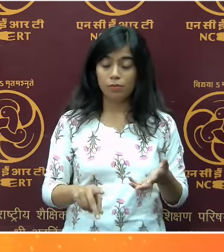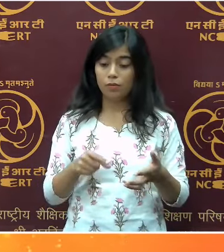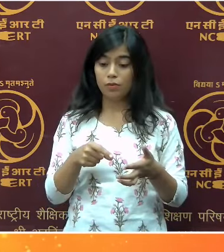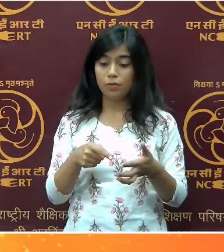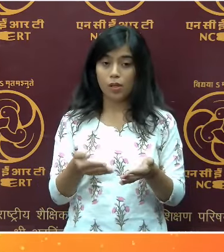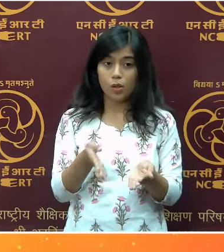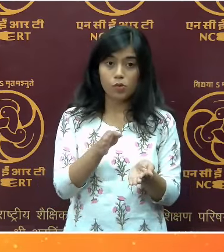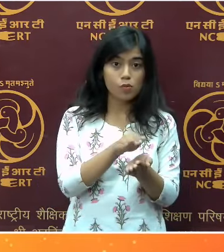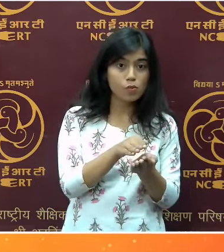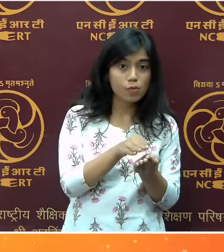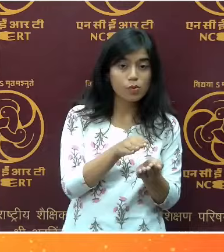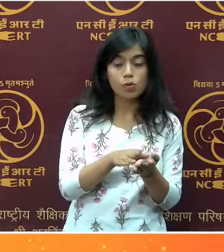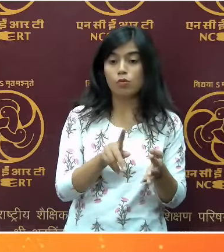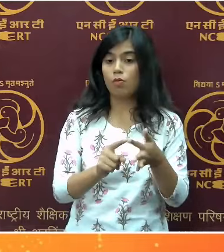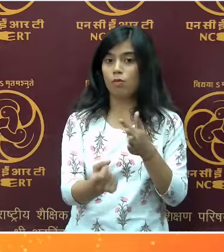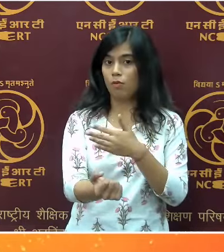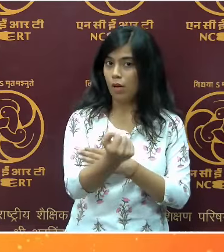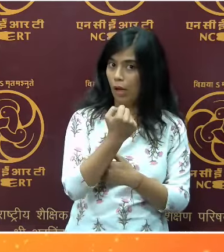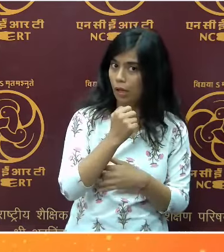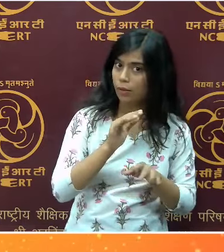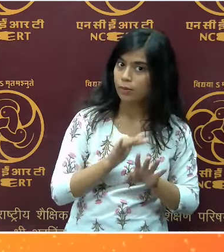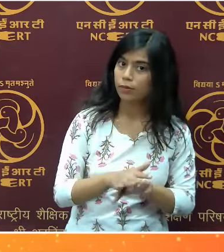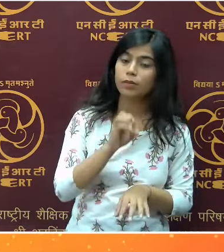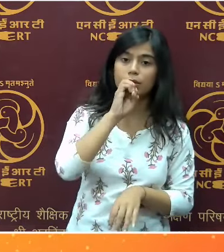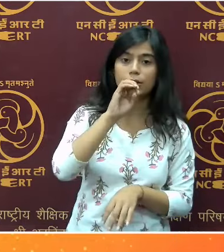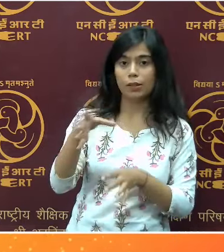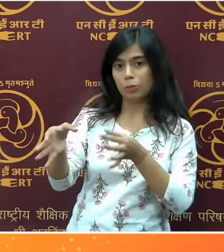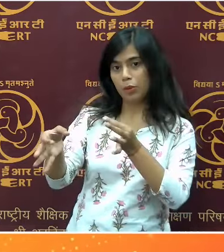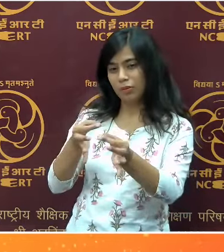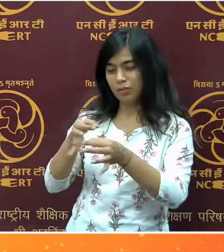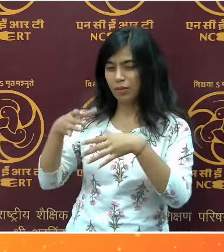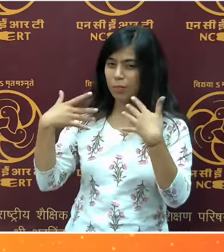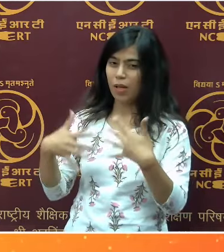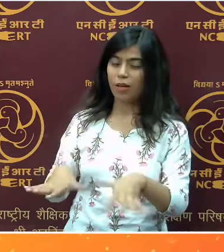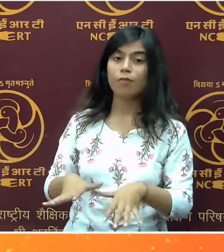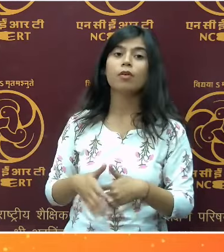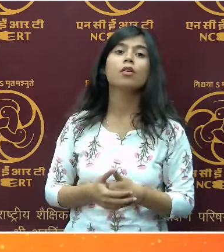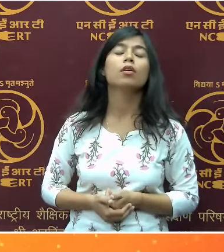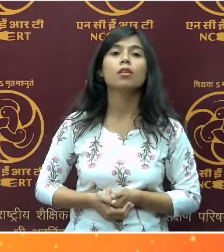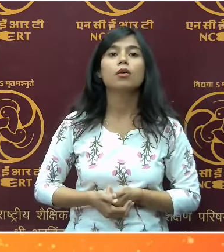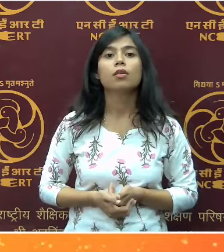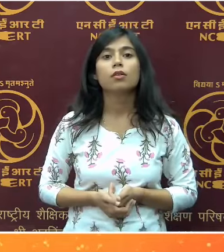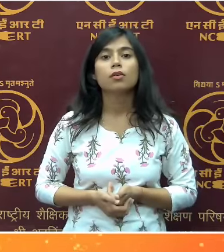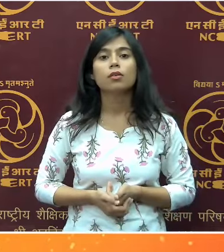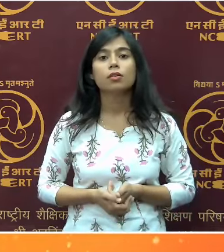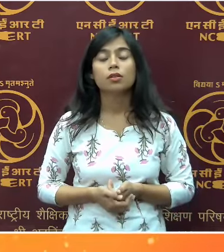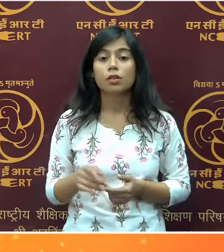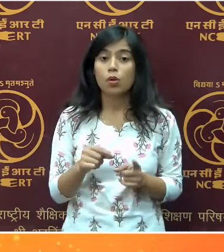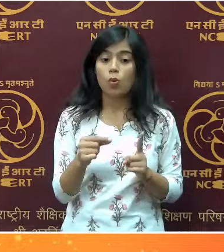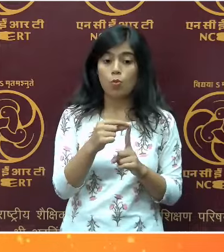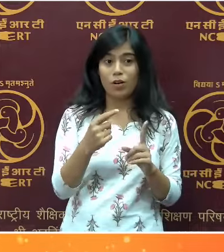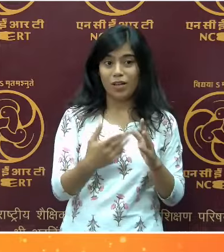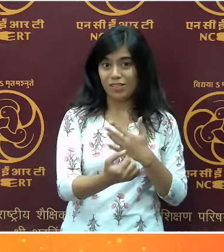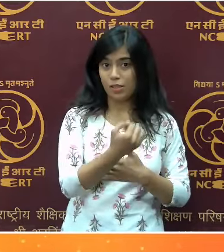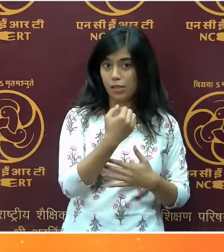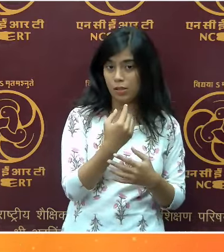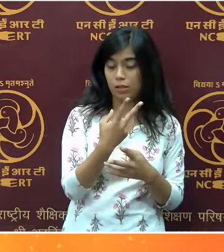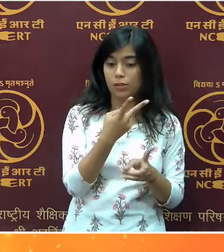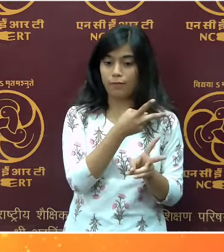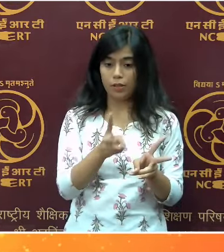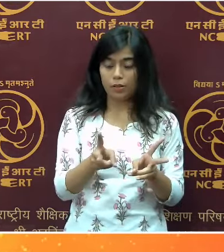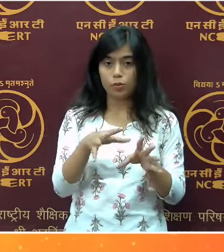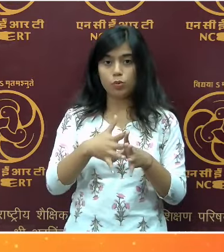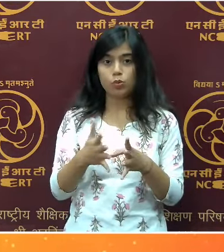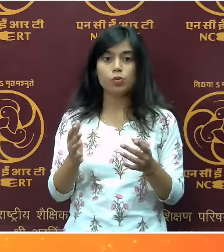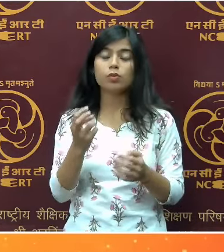stored as an energy that I already explained. Therefore, the potential energy is potential difference into charge. So, if